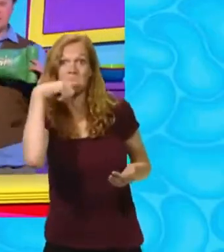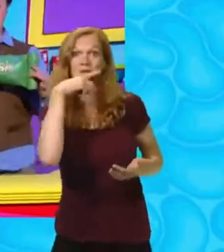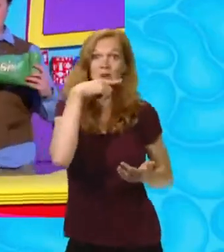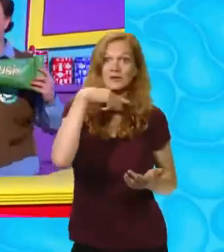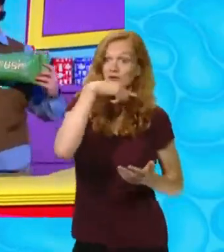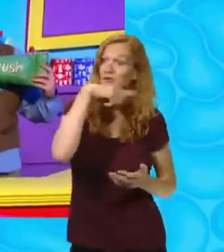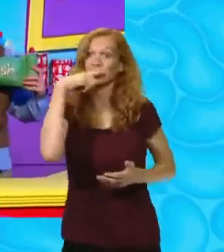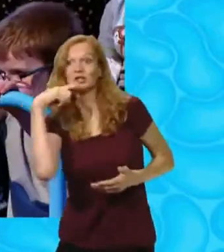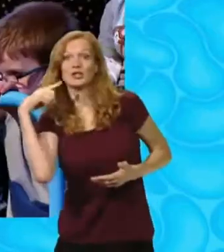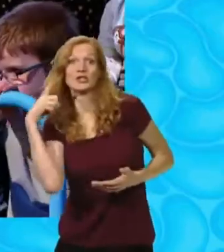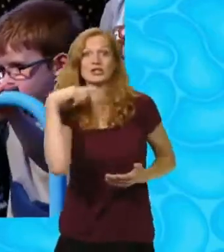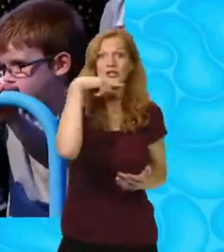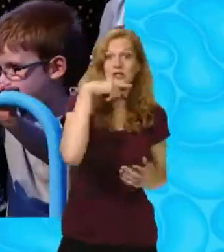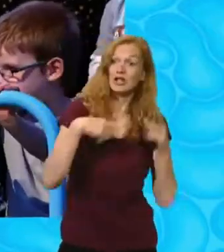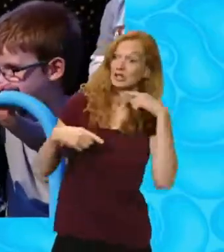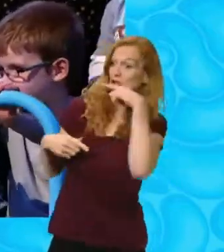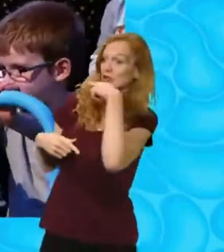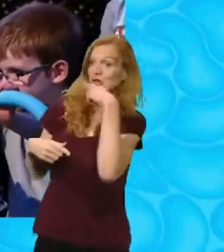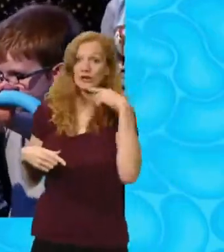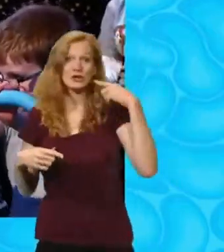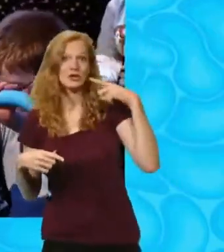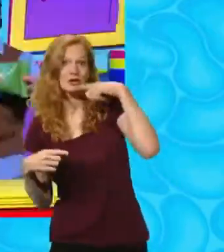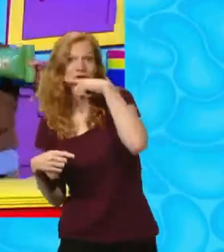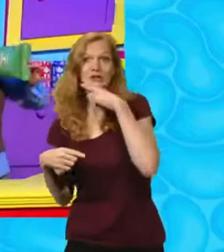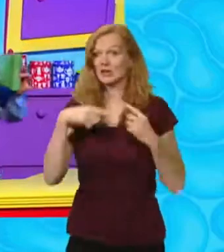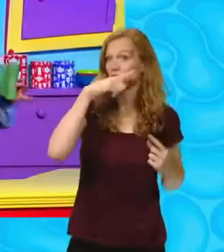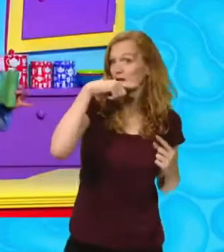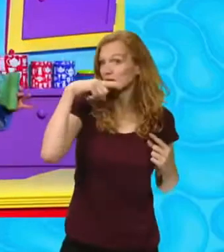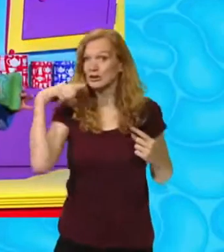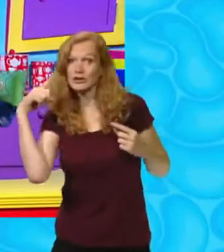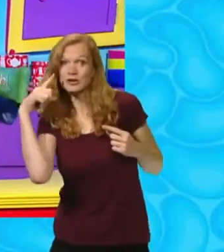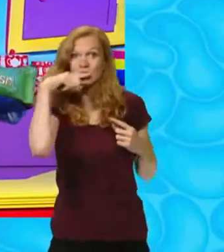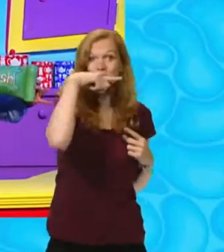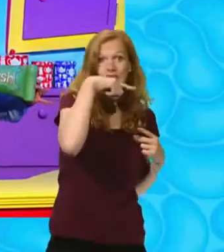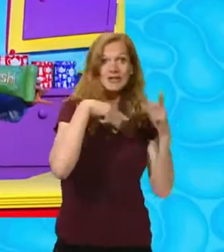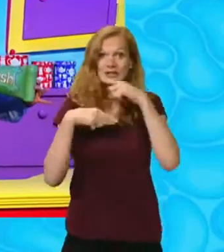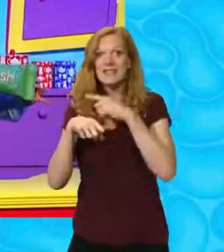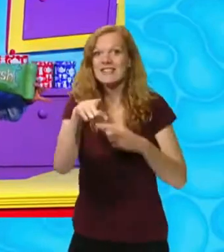Brush. Just Brush. Just Brush. But you can do it too. Just